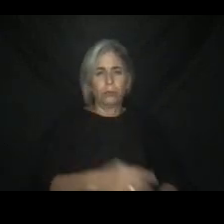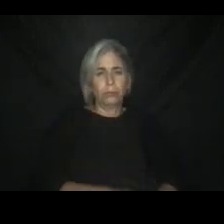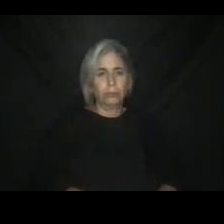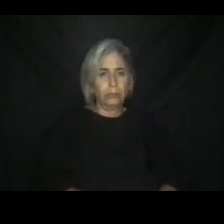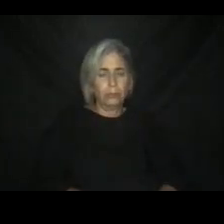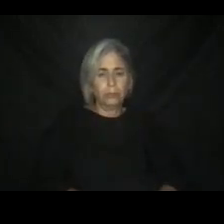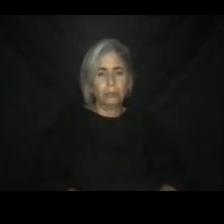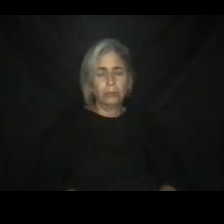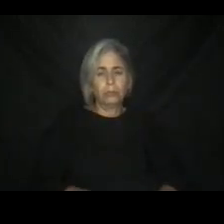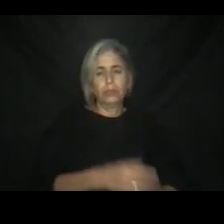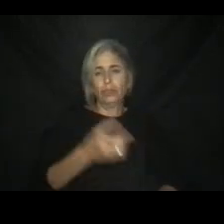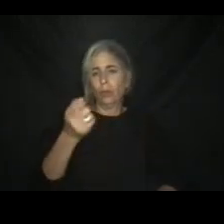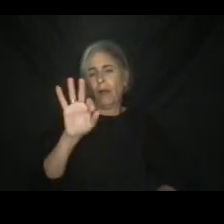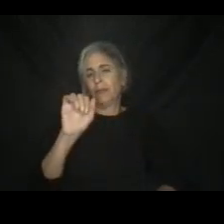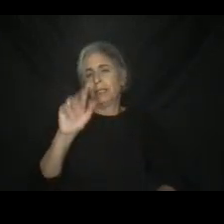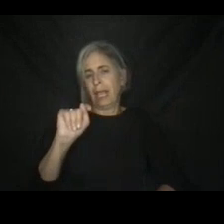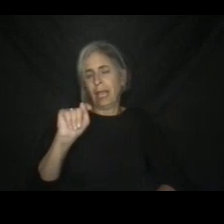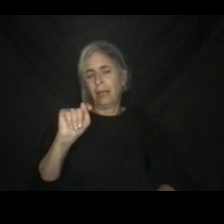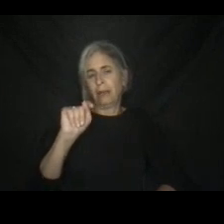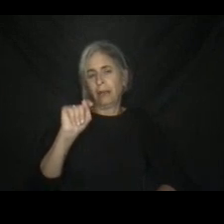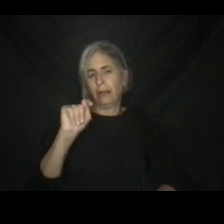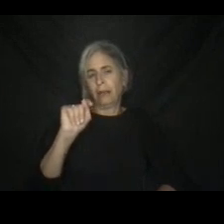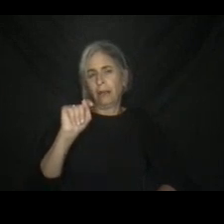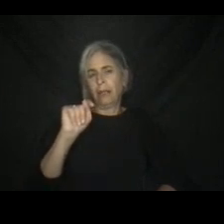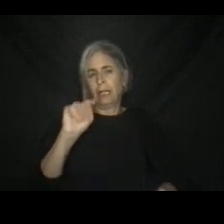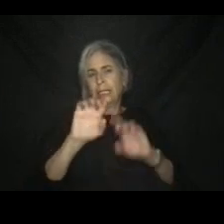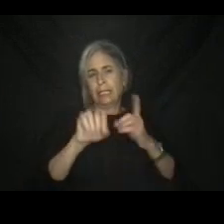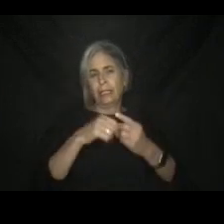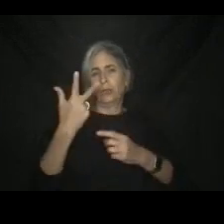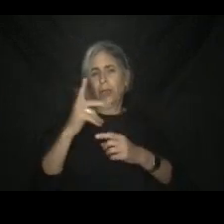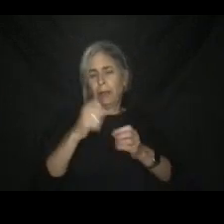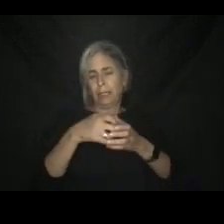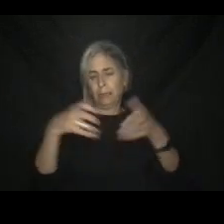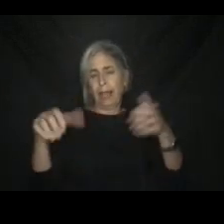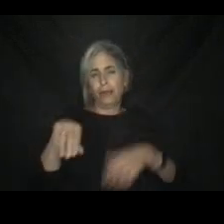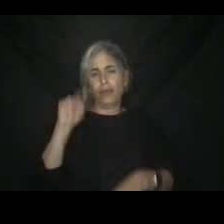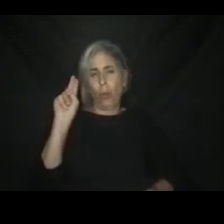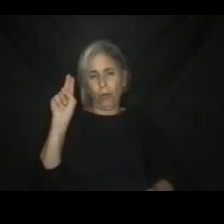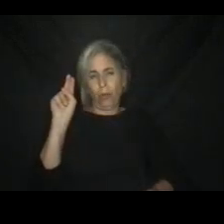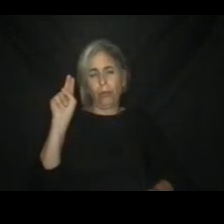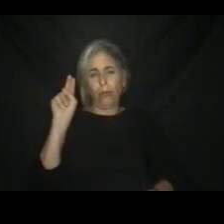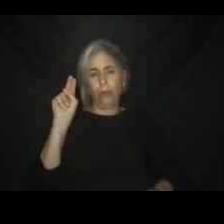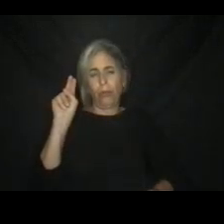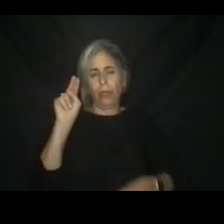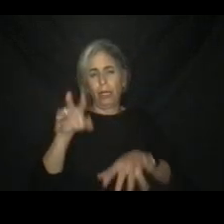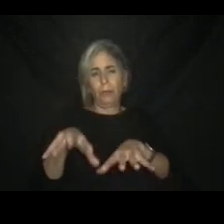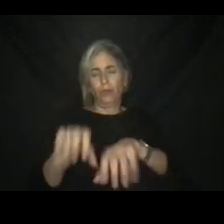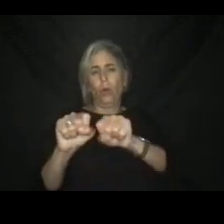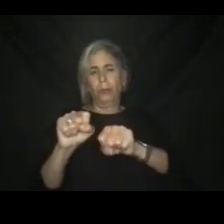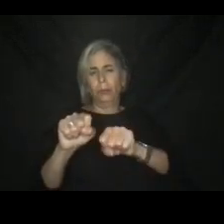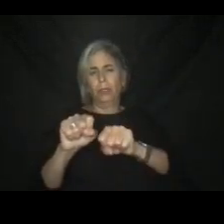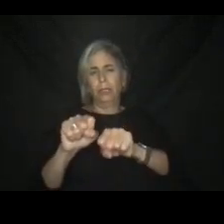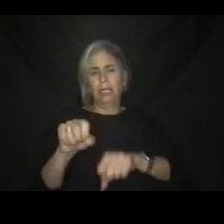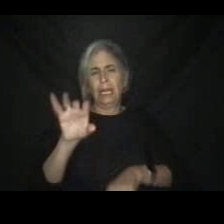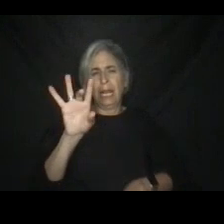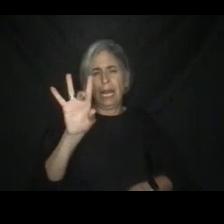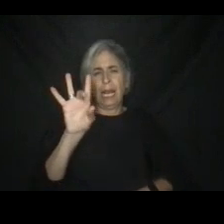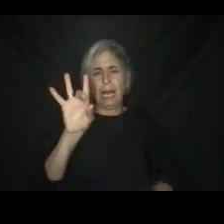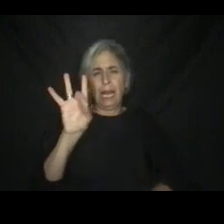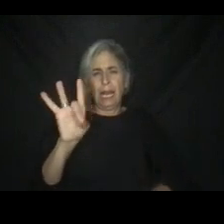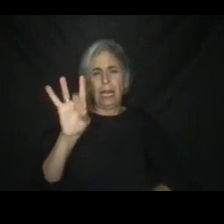To offset the previous loss of territory, District 3 must expand north. It absorbs territory and 899 residents from District